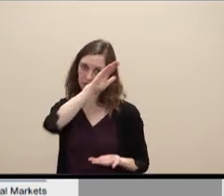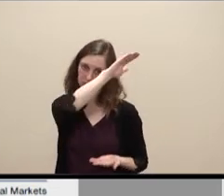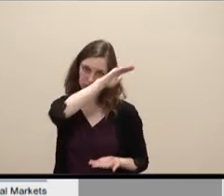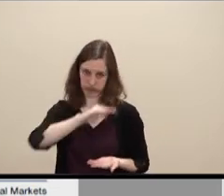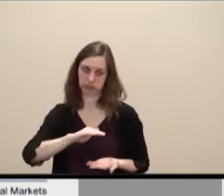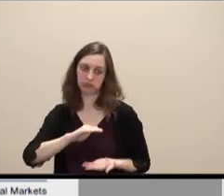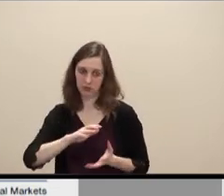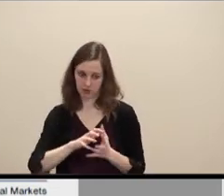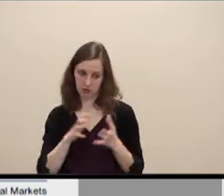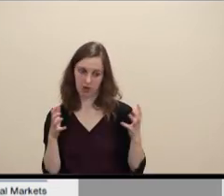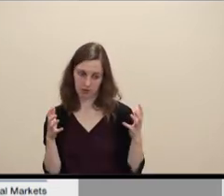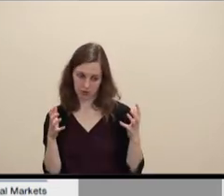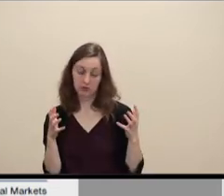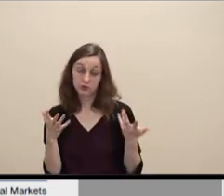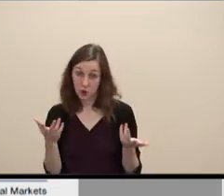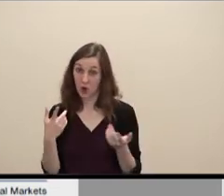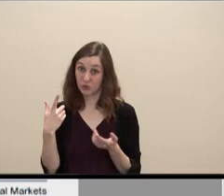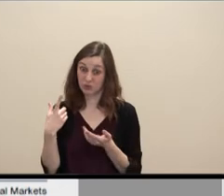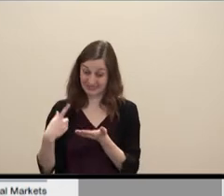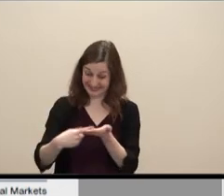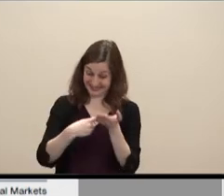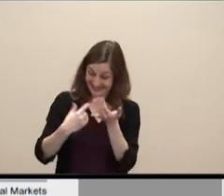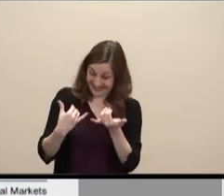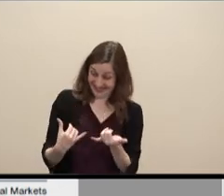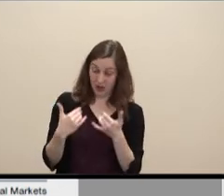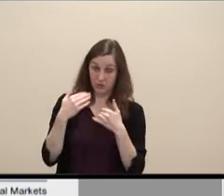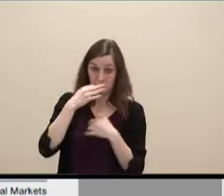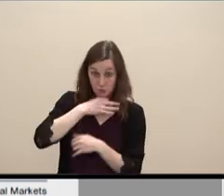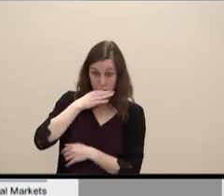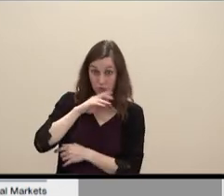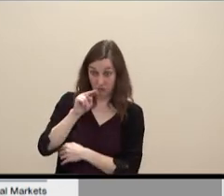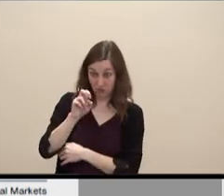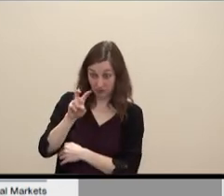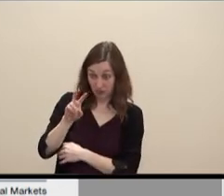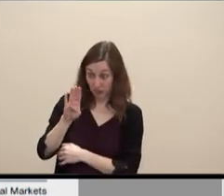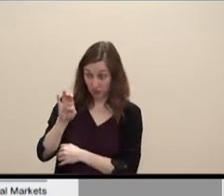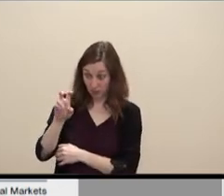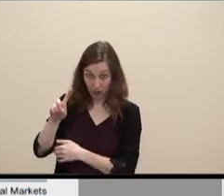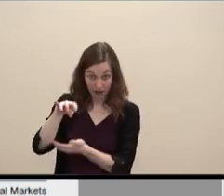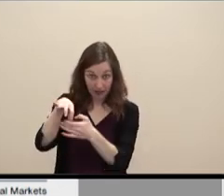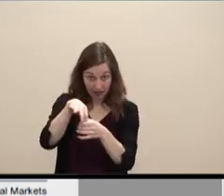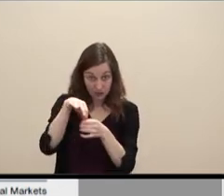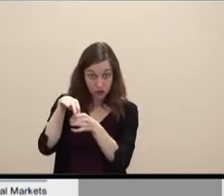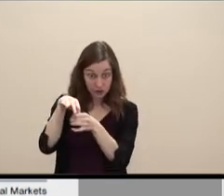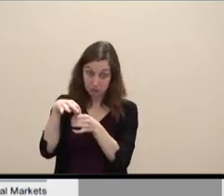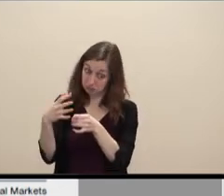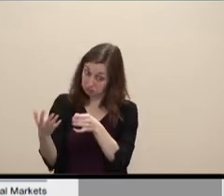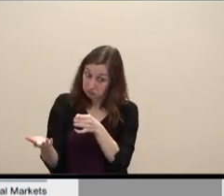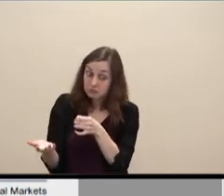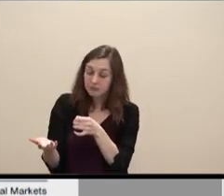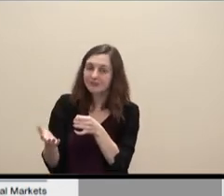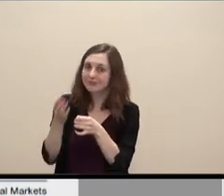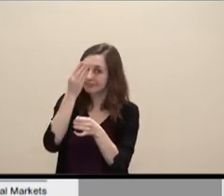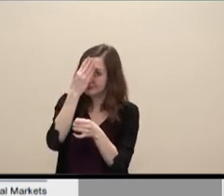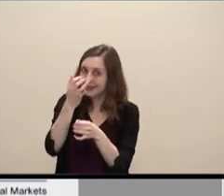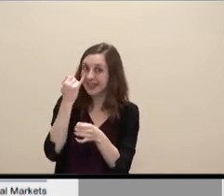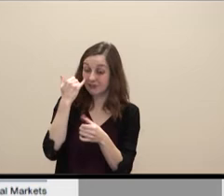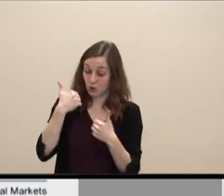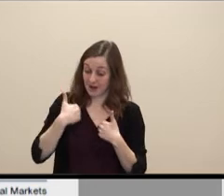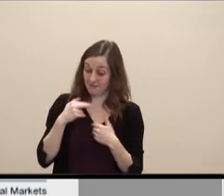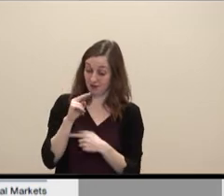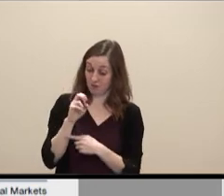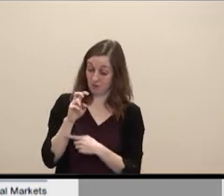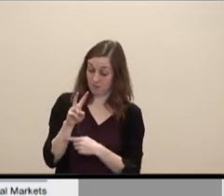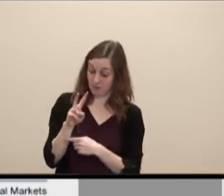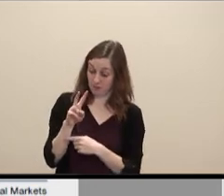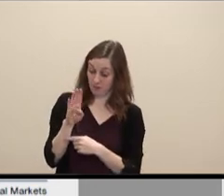a November bond election, or possibly a November bond election. But really, if you have a November bond